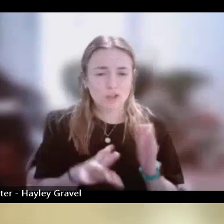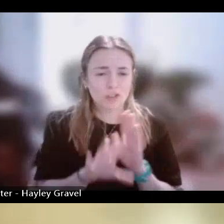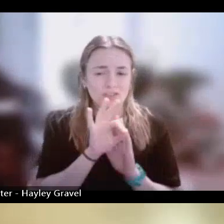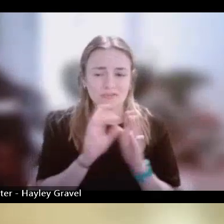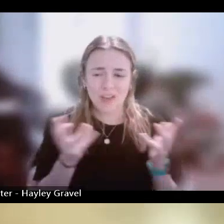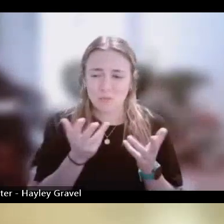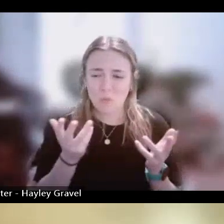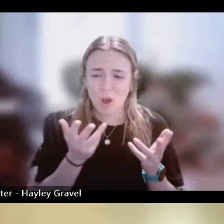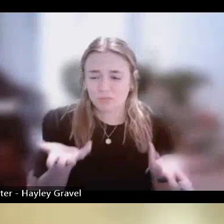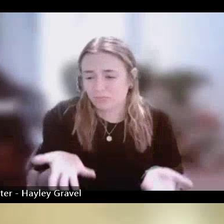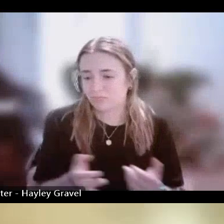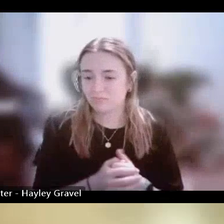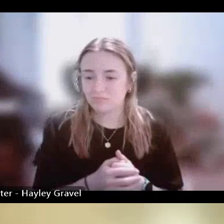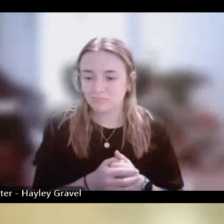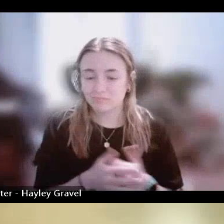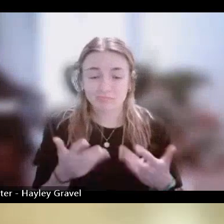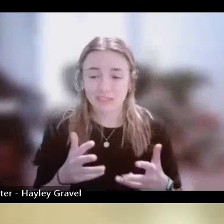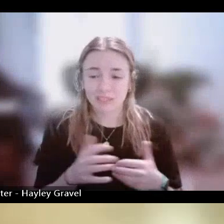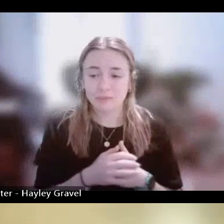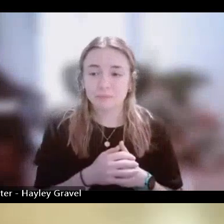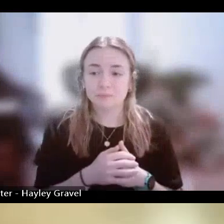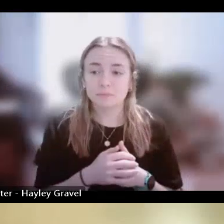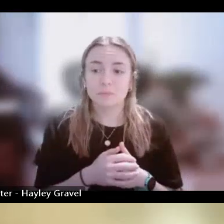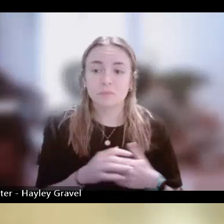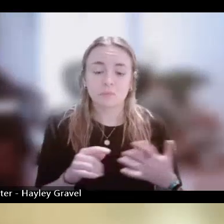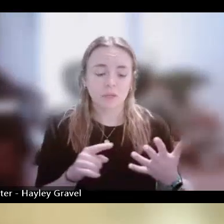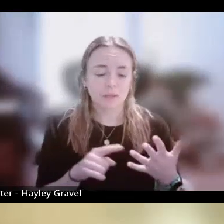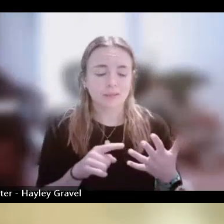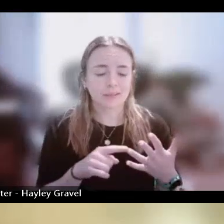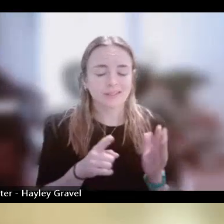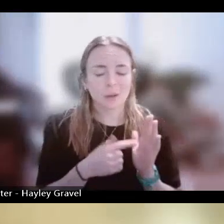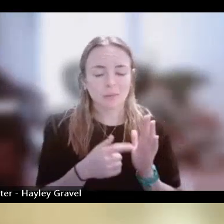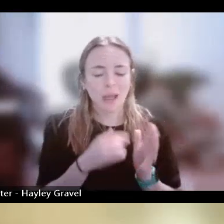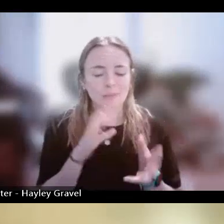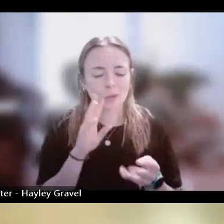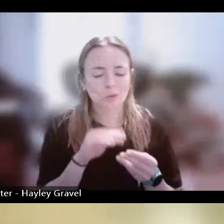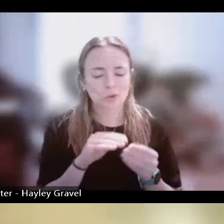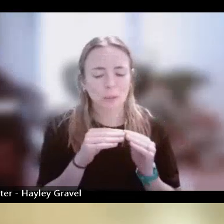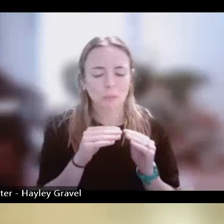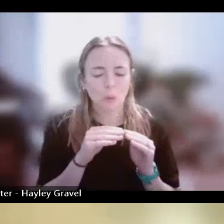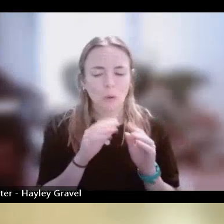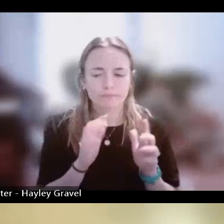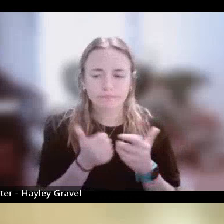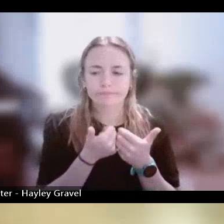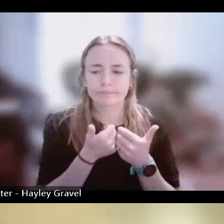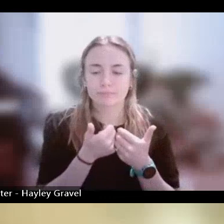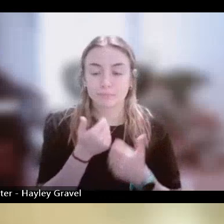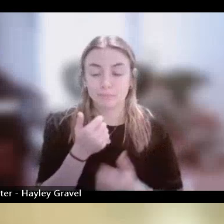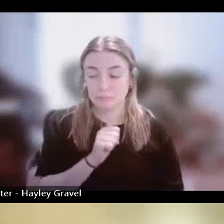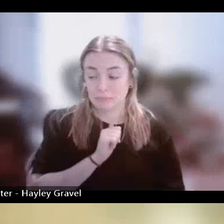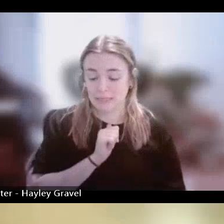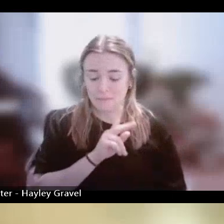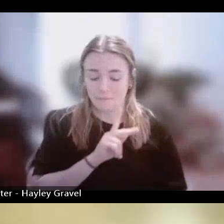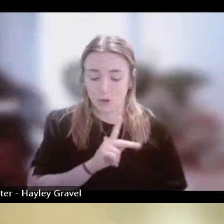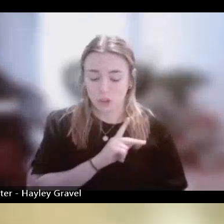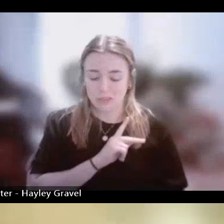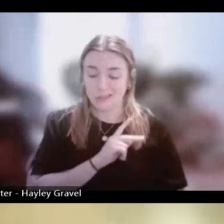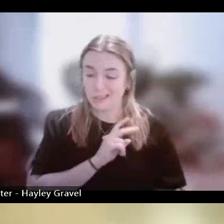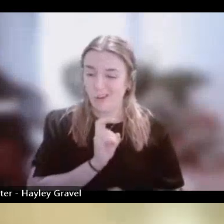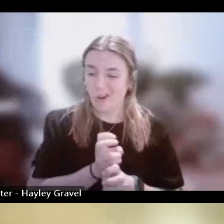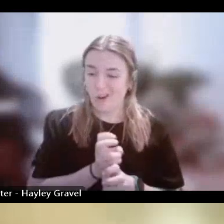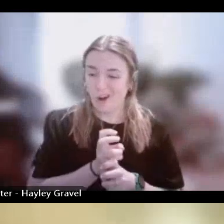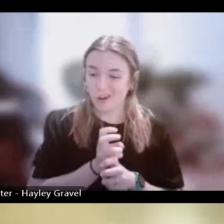And that sometimes is a difficult section of a paper to write. It was for me when I did my